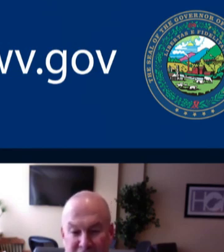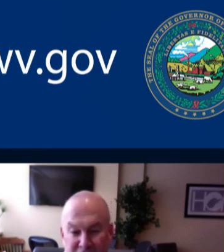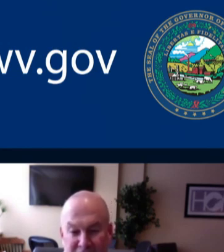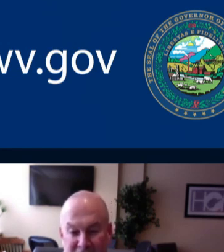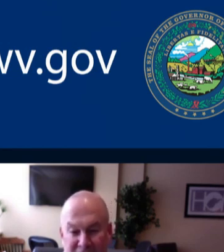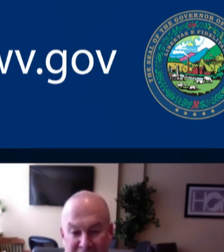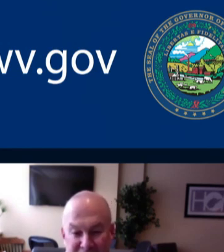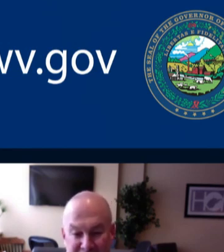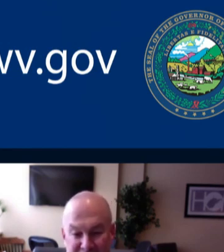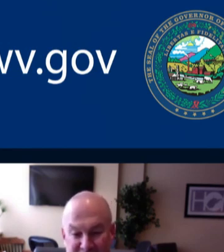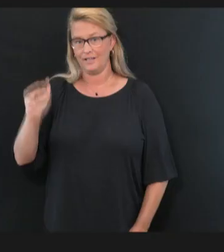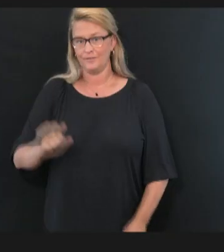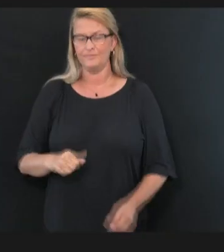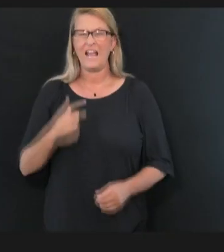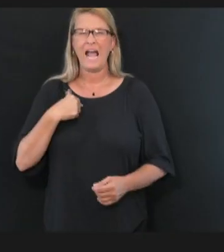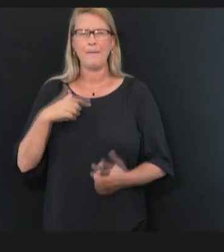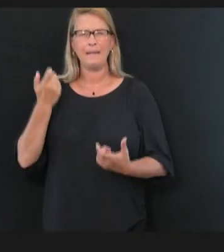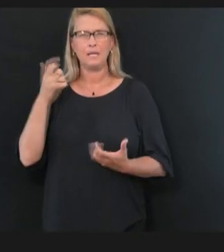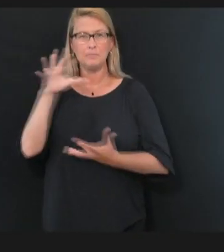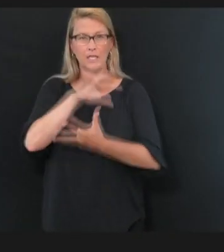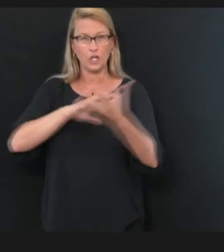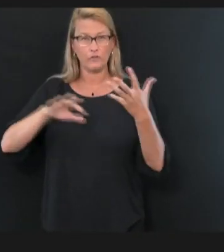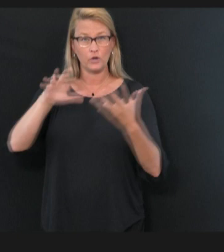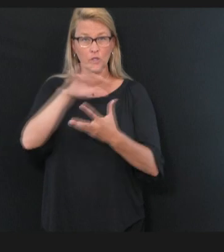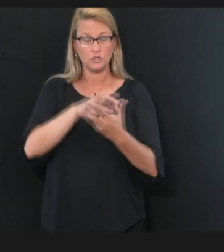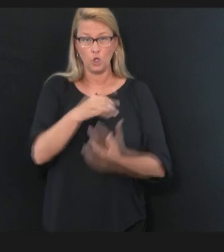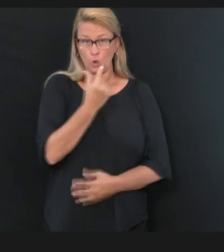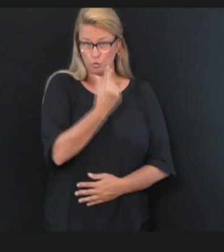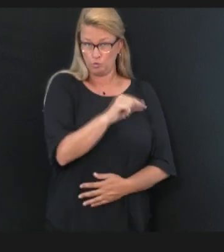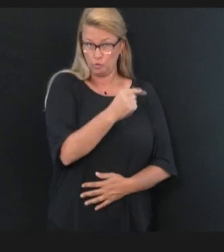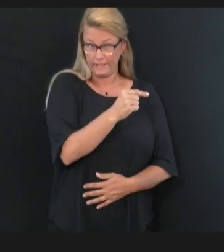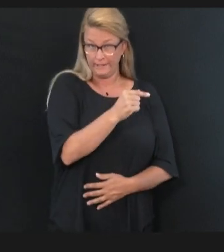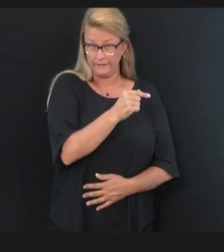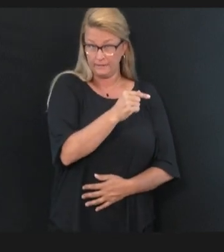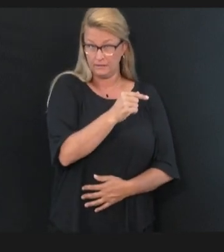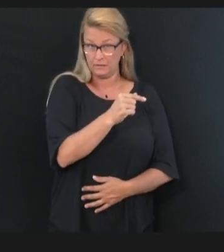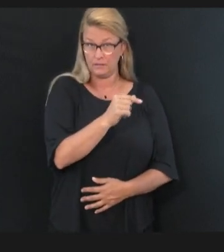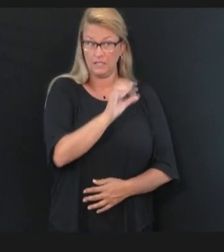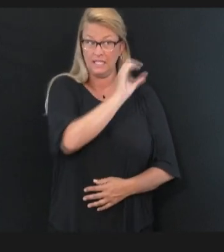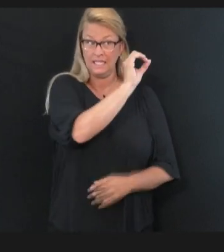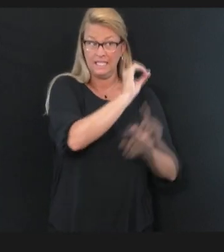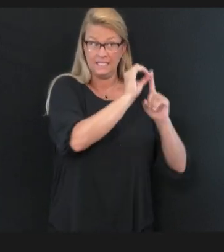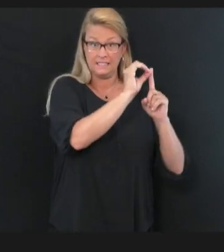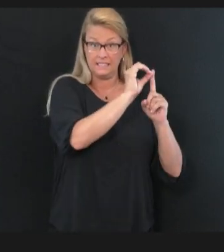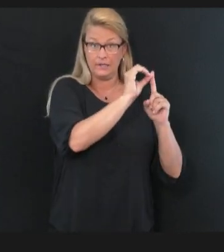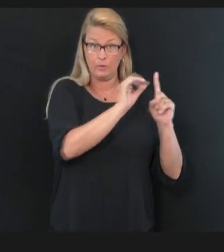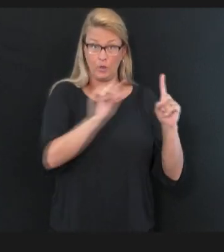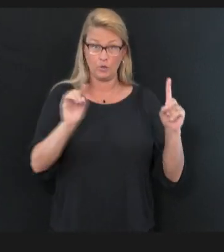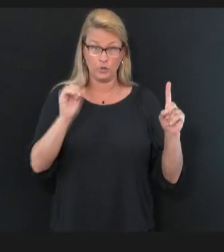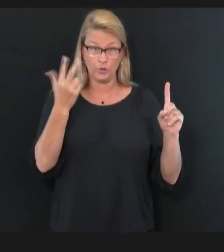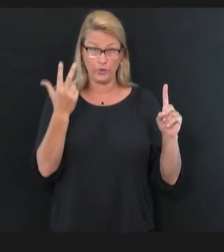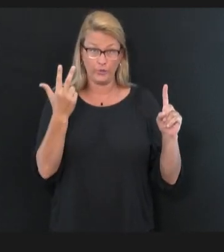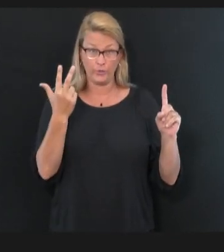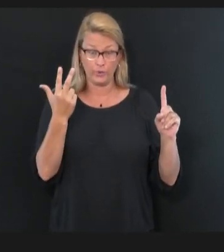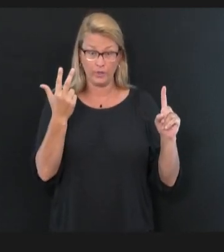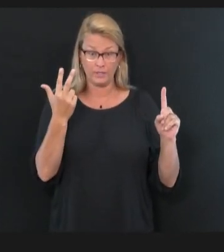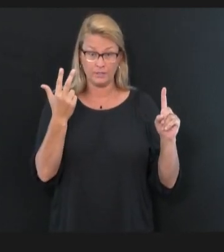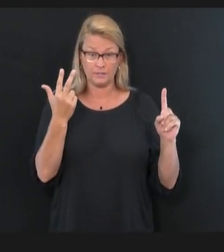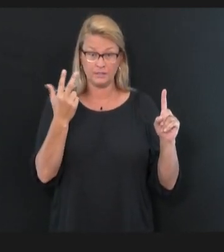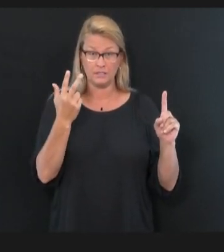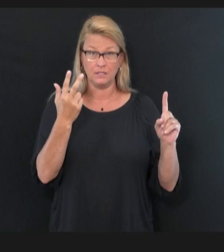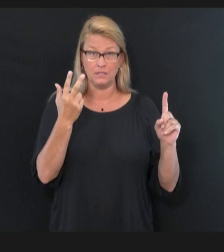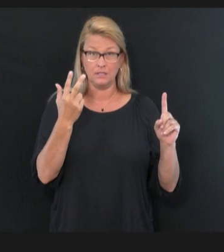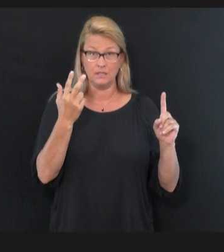Hi, I guess I'm confused about the green category. So 0 to 3, is that single